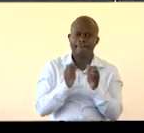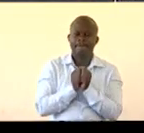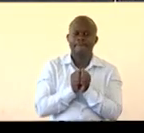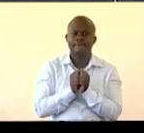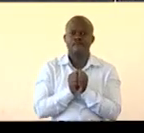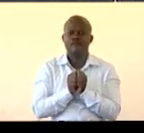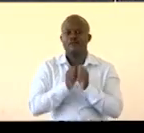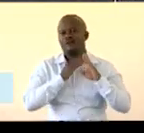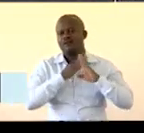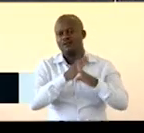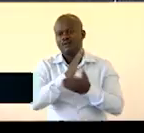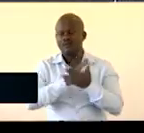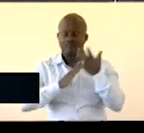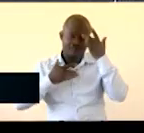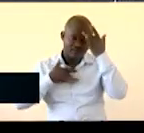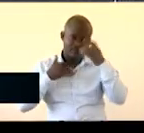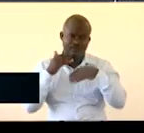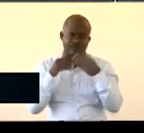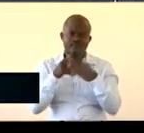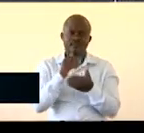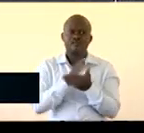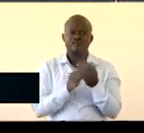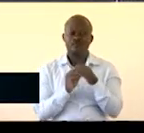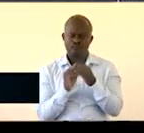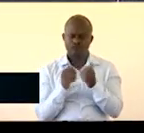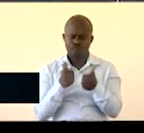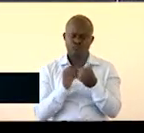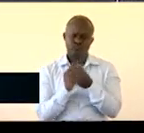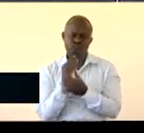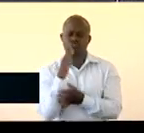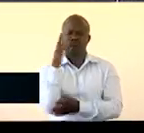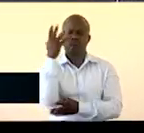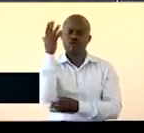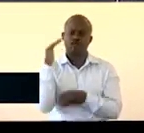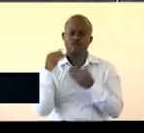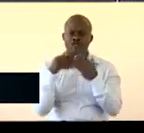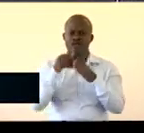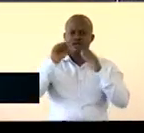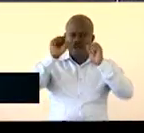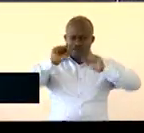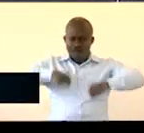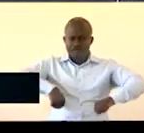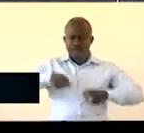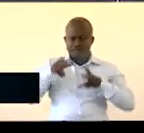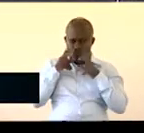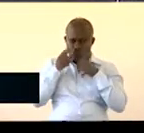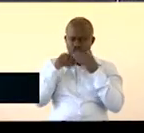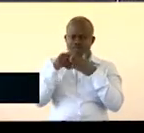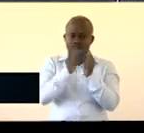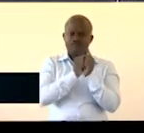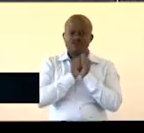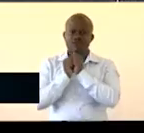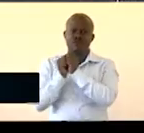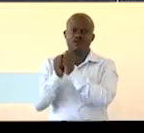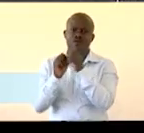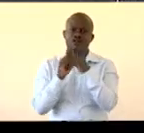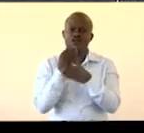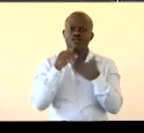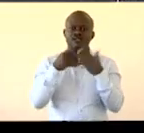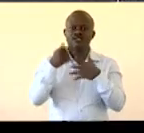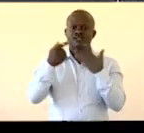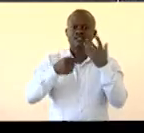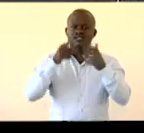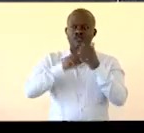to prevent some diseases and for proper growth, and so they can be absorbed by roots. So that is